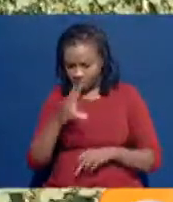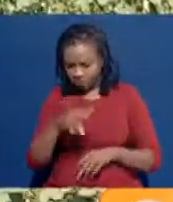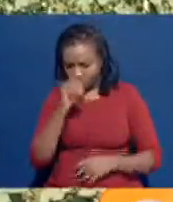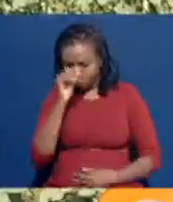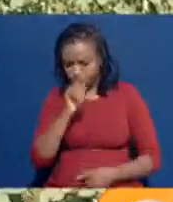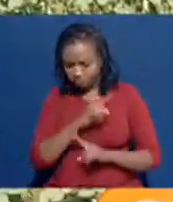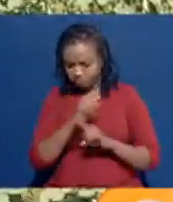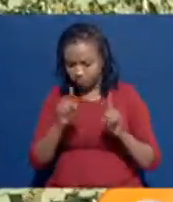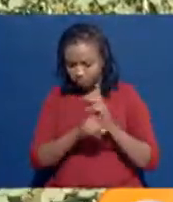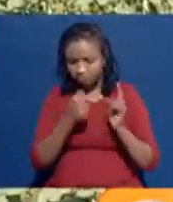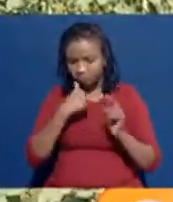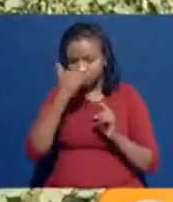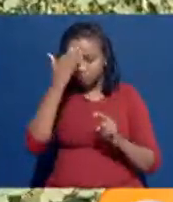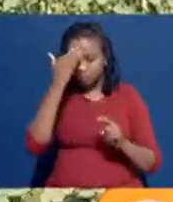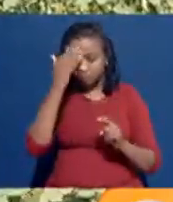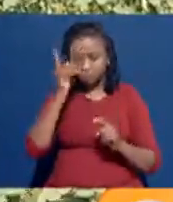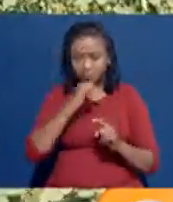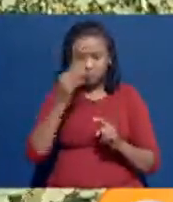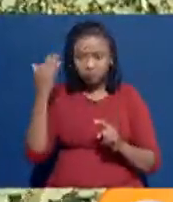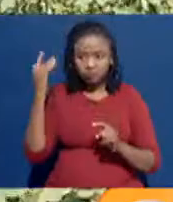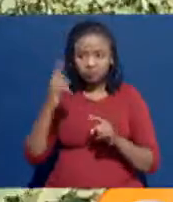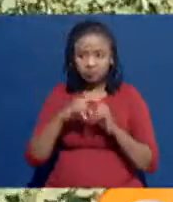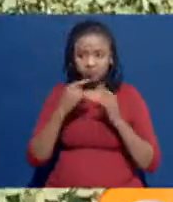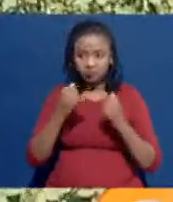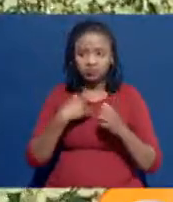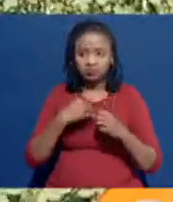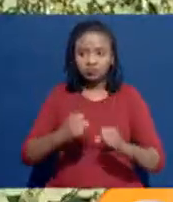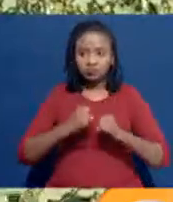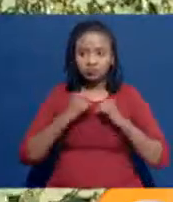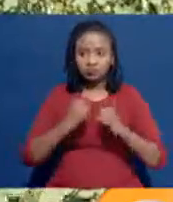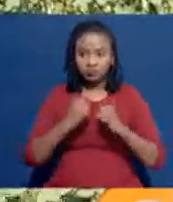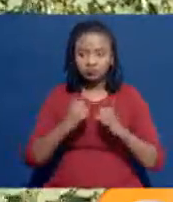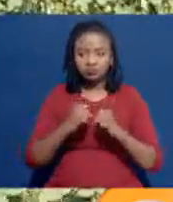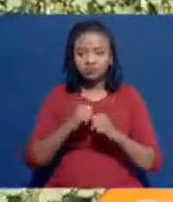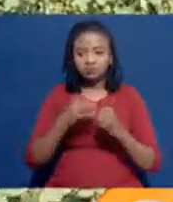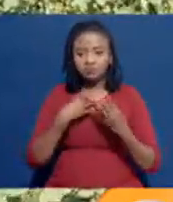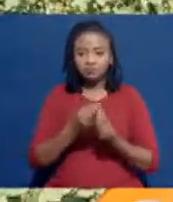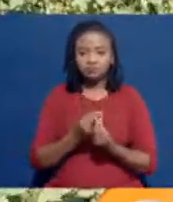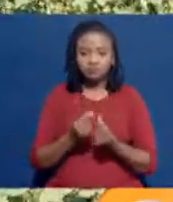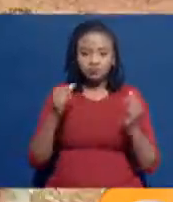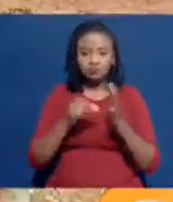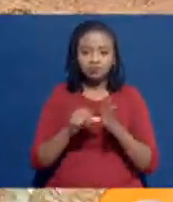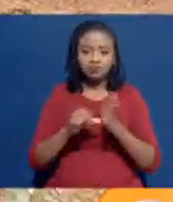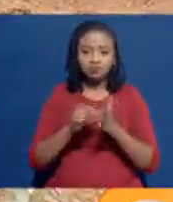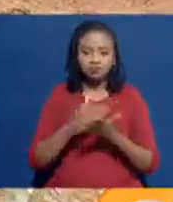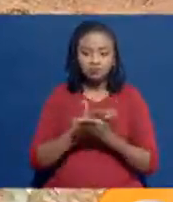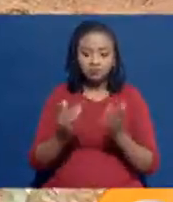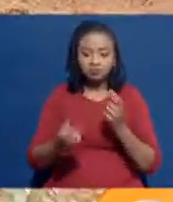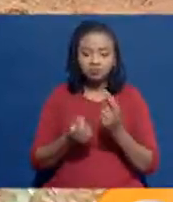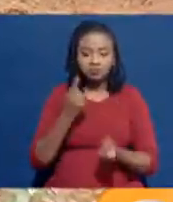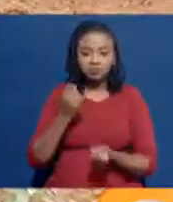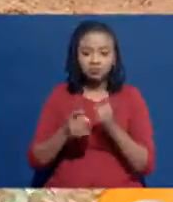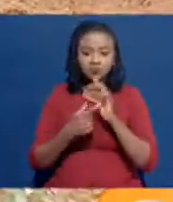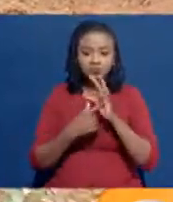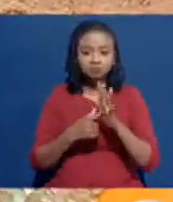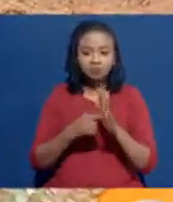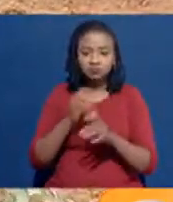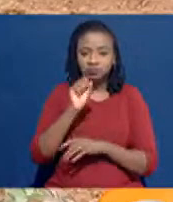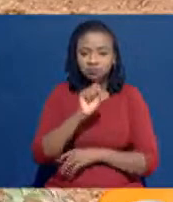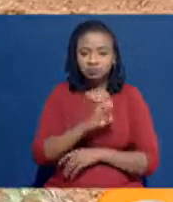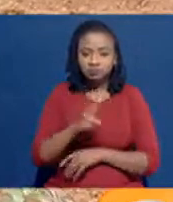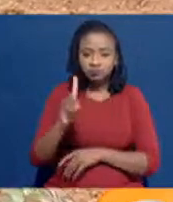we had stigma to do it, stamina to tackle the problems. One of them was seed